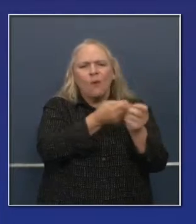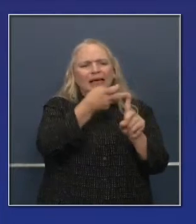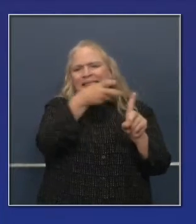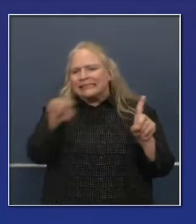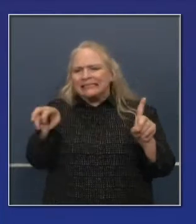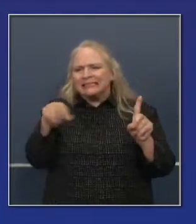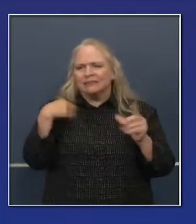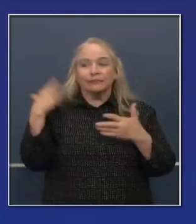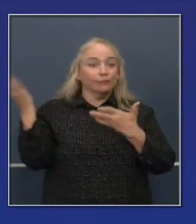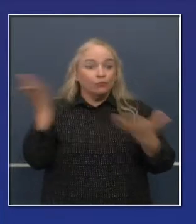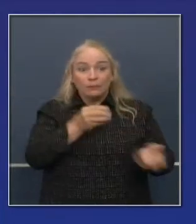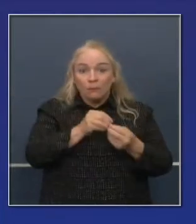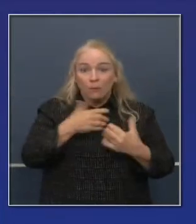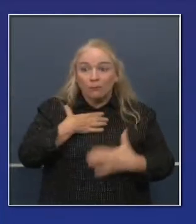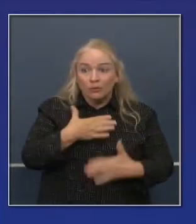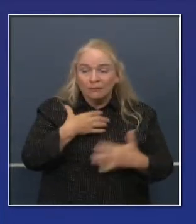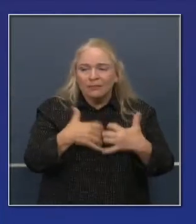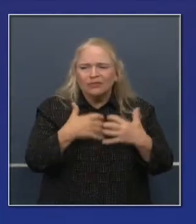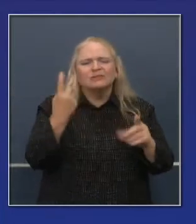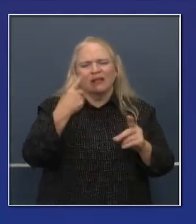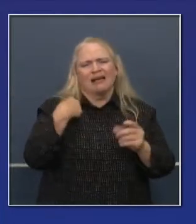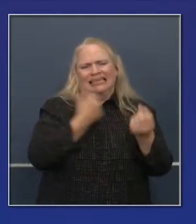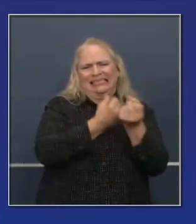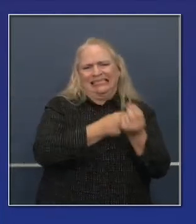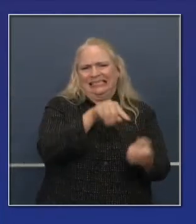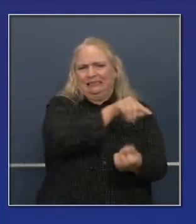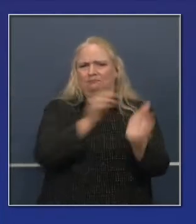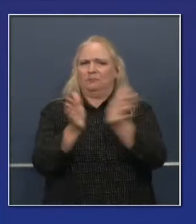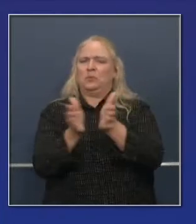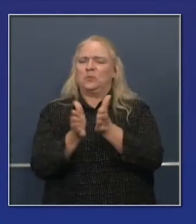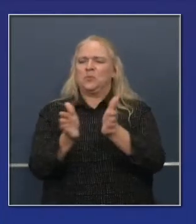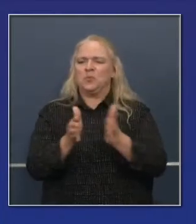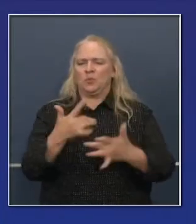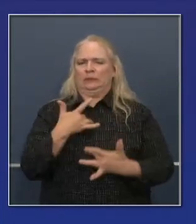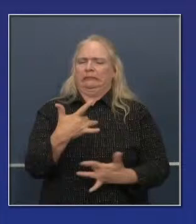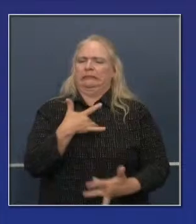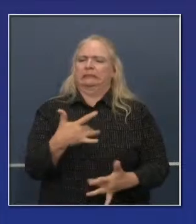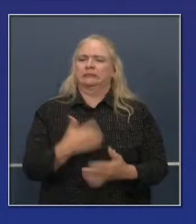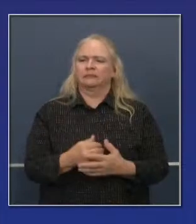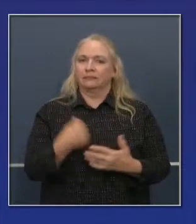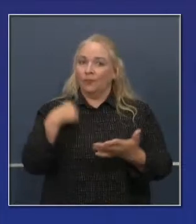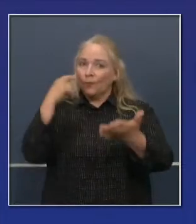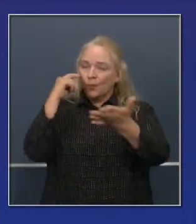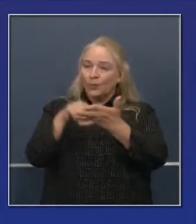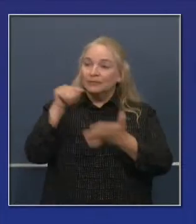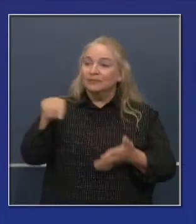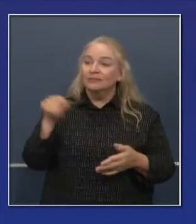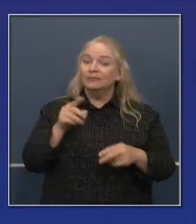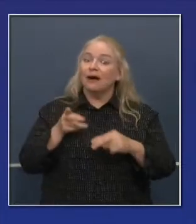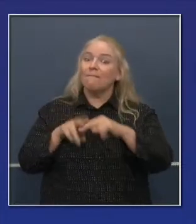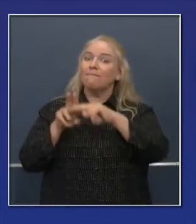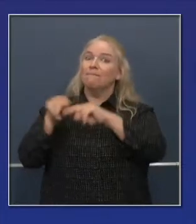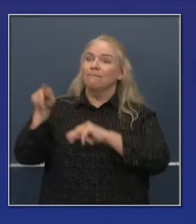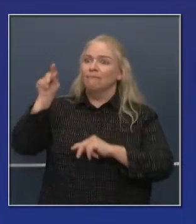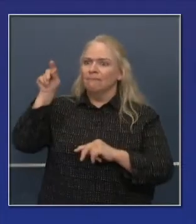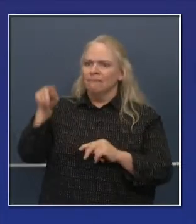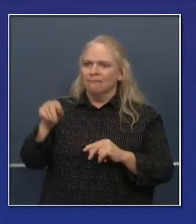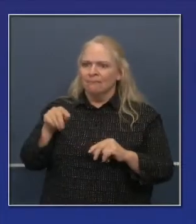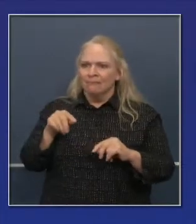But when you start seeing it in multiple counties, you start seeing it in Lake County, in addition to Placer County, in